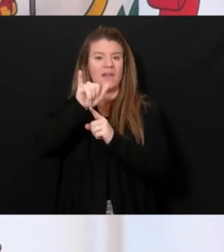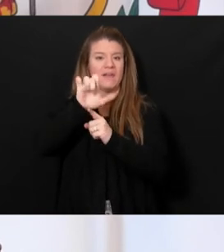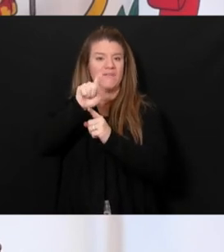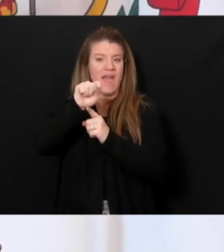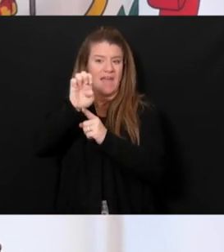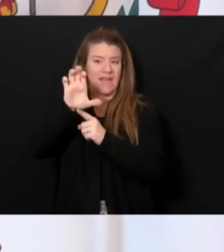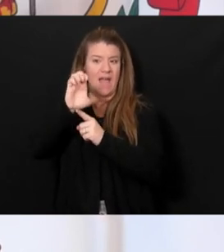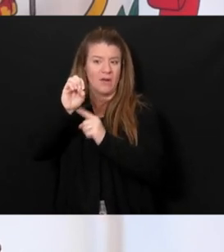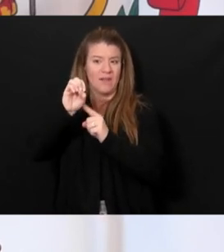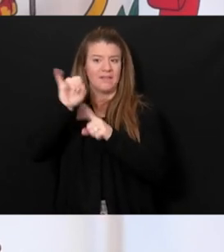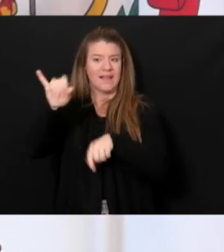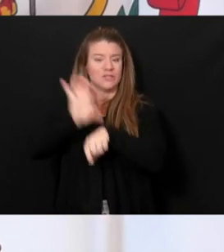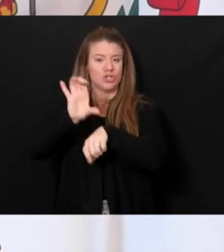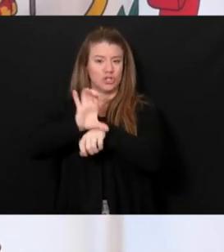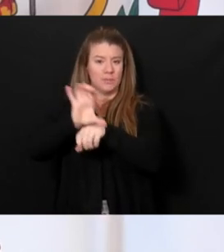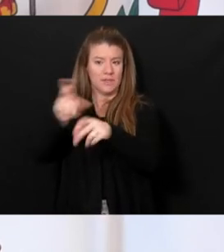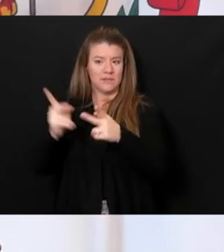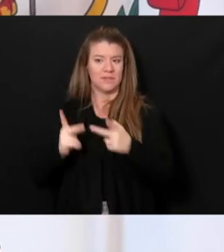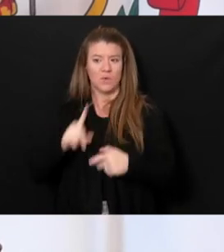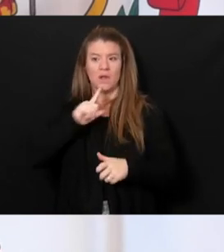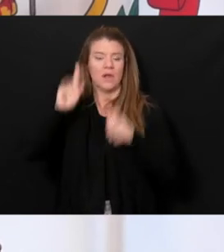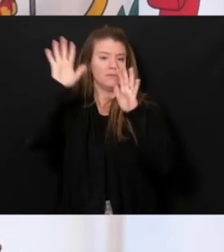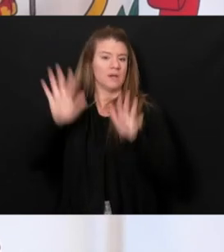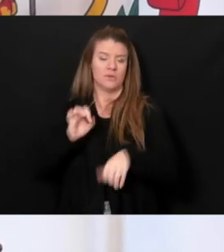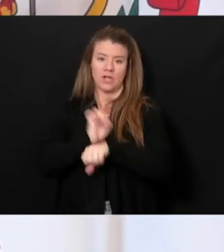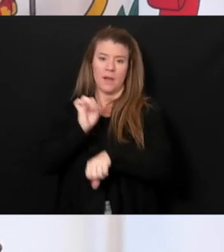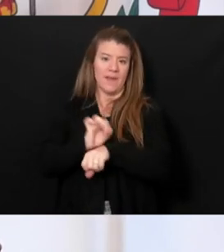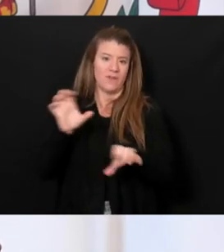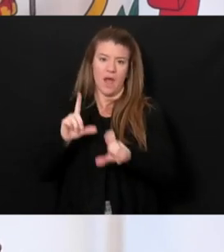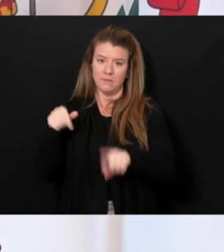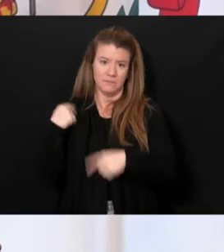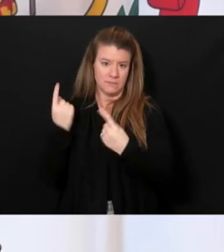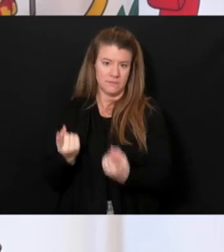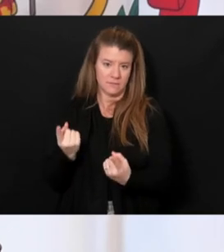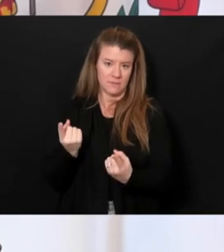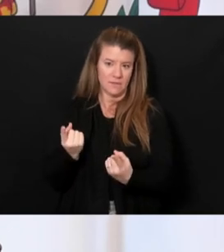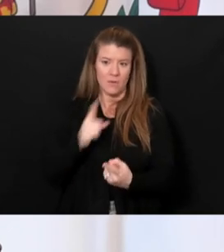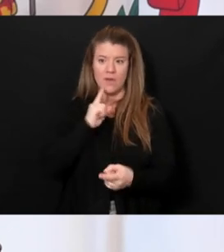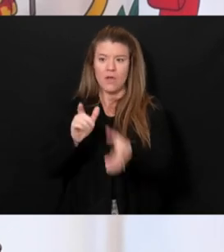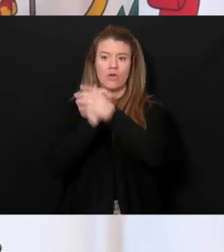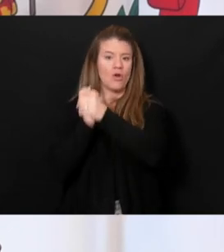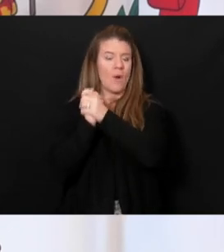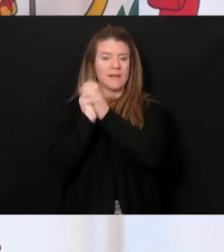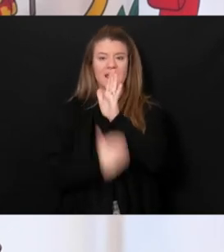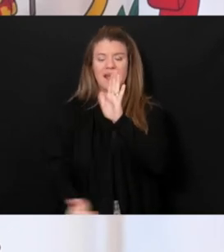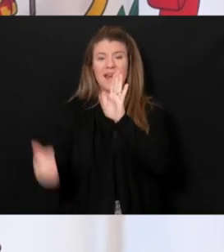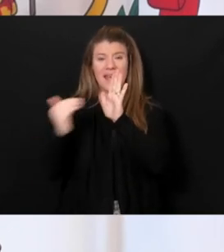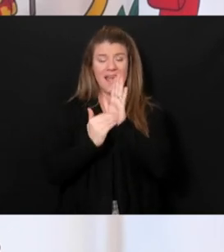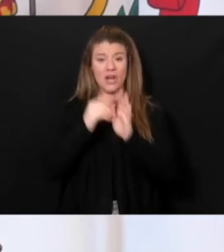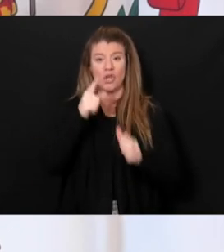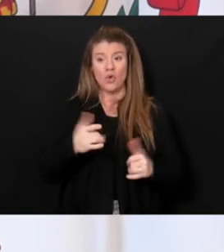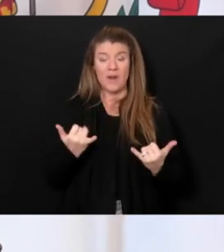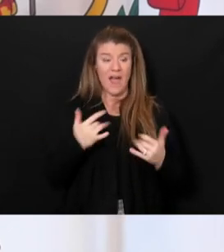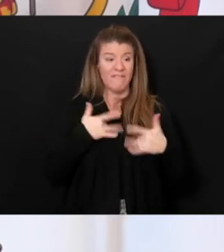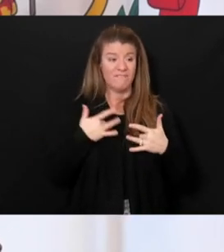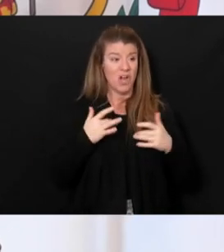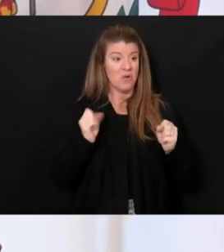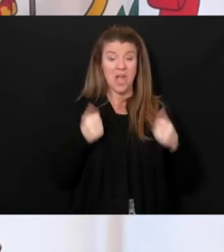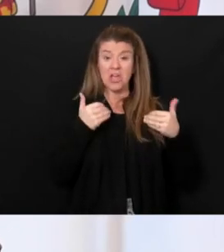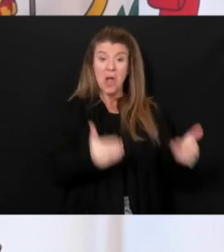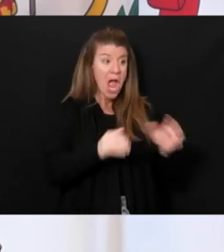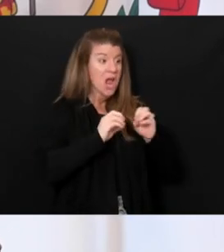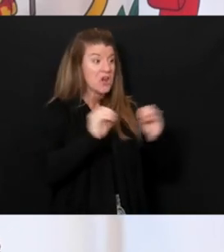church community, and what a job they've done. Unbelievable. Congrats over and over. Don't let your guard down. Wear your